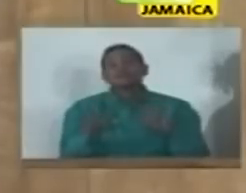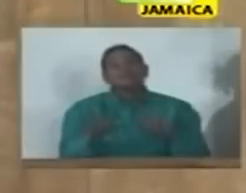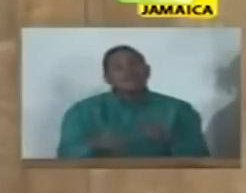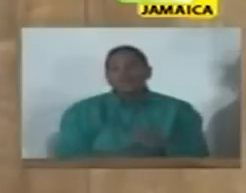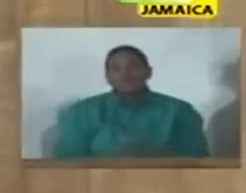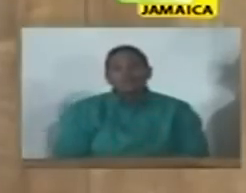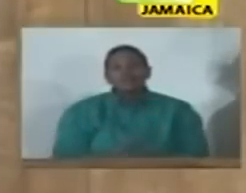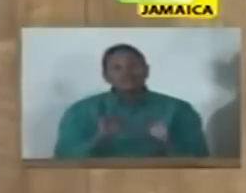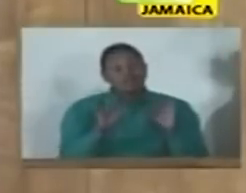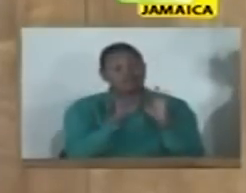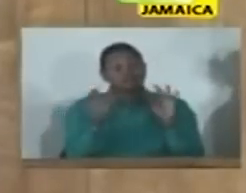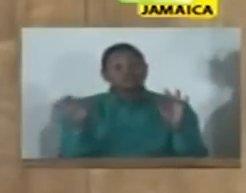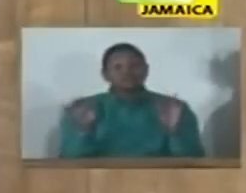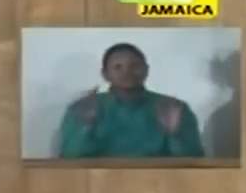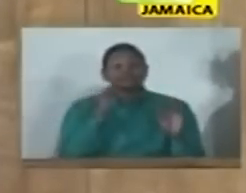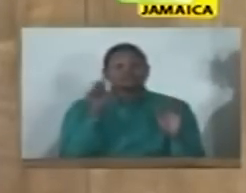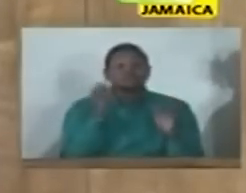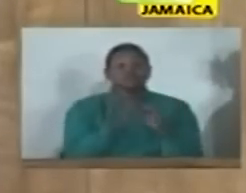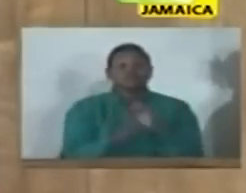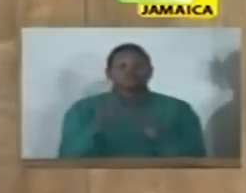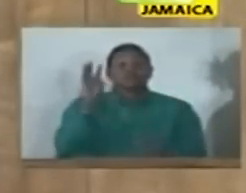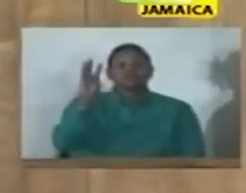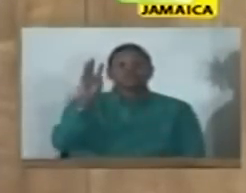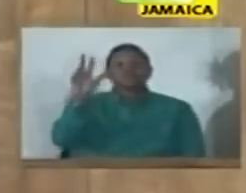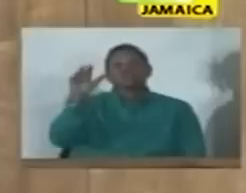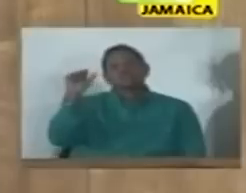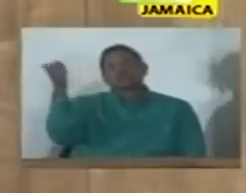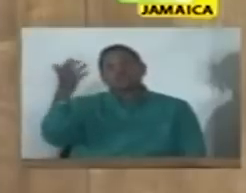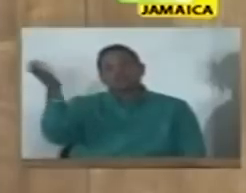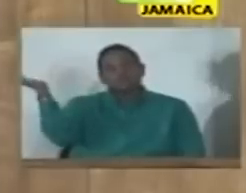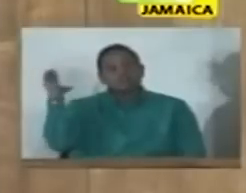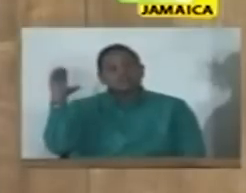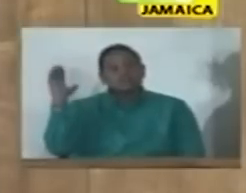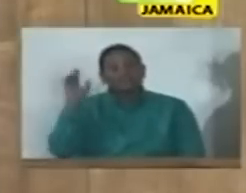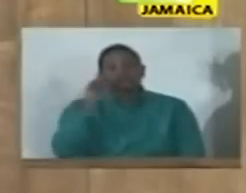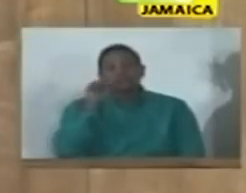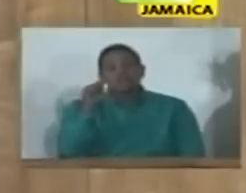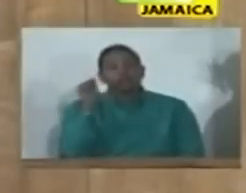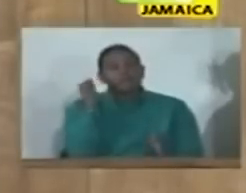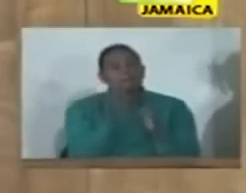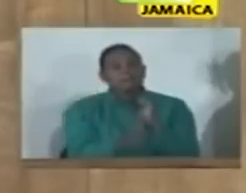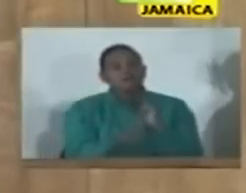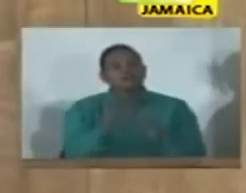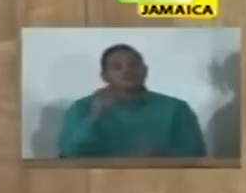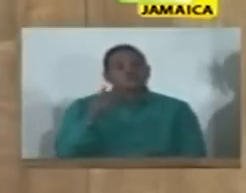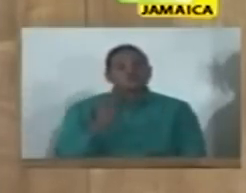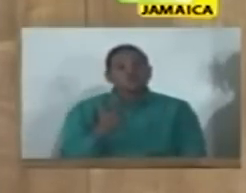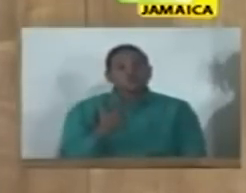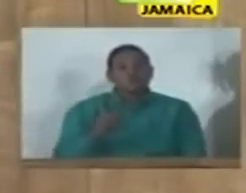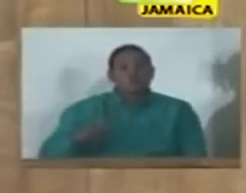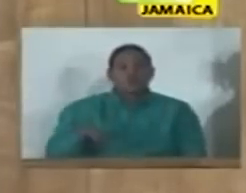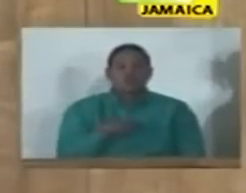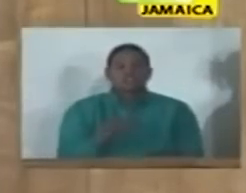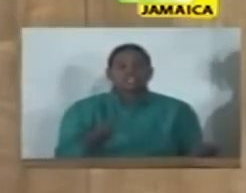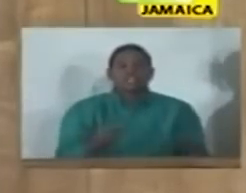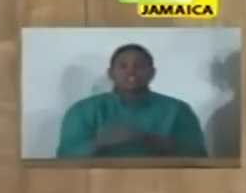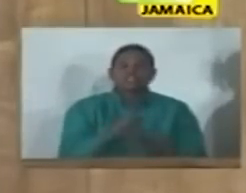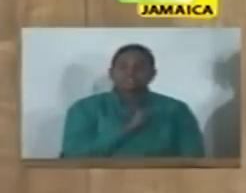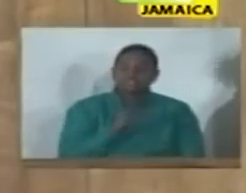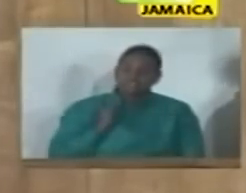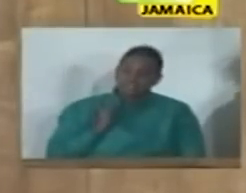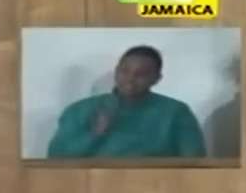clause passed 63 elsewhere. It must not pass the 21 of us in this chamber.